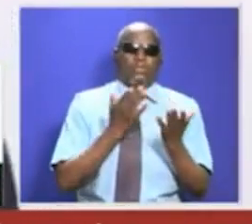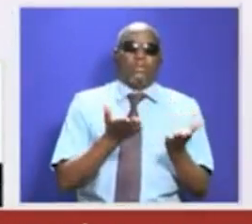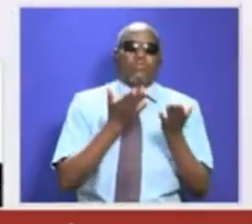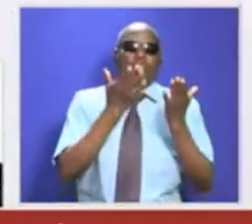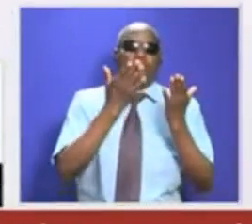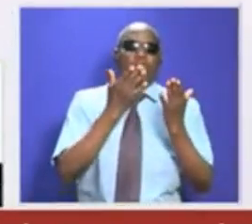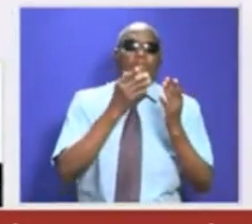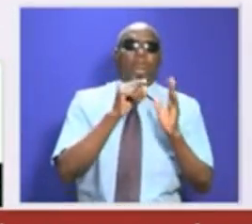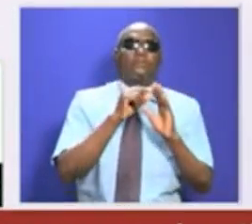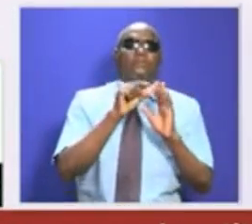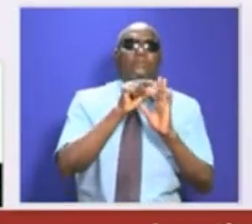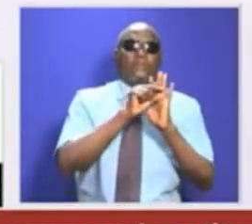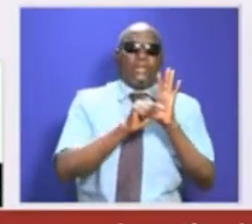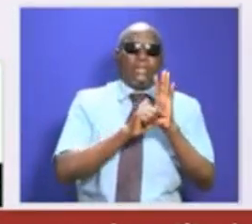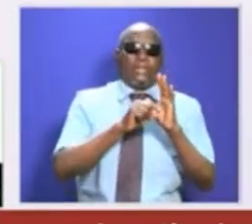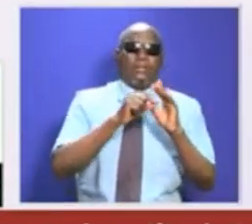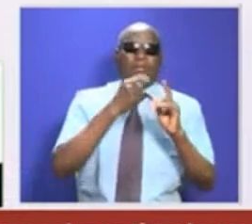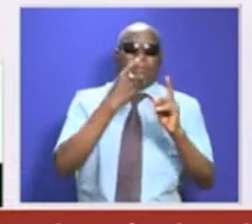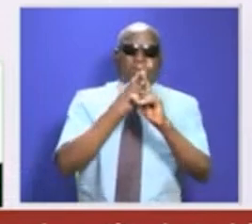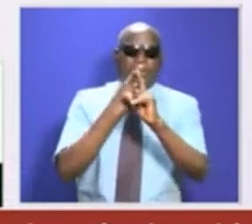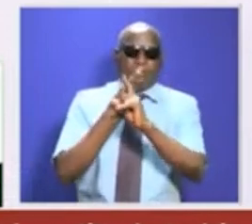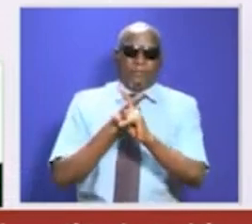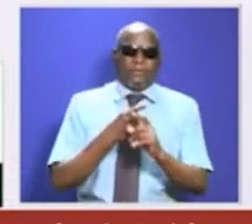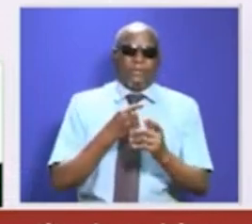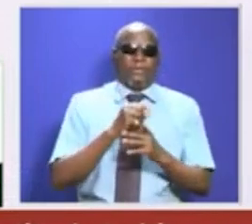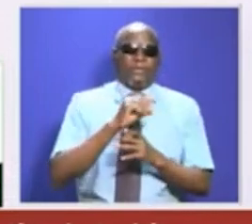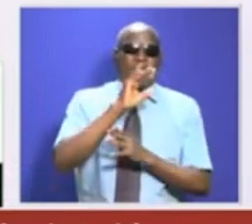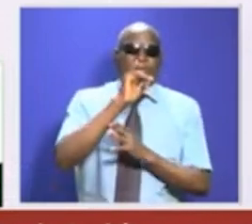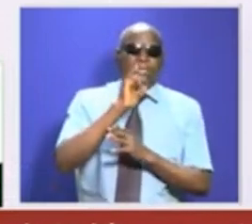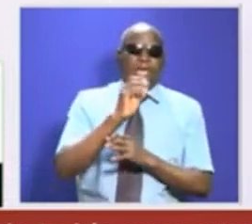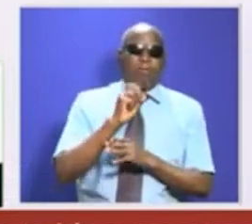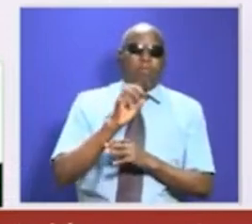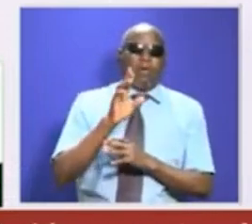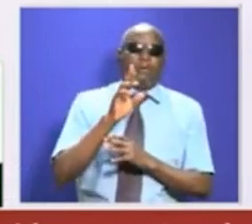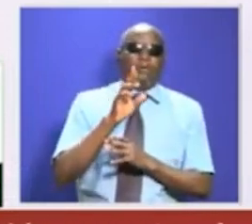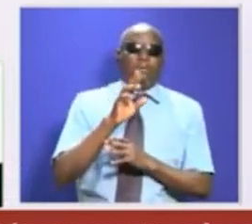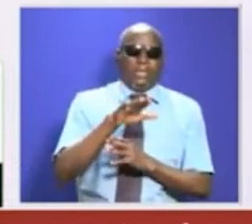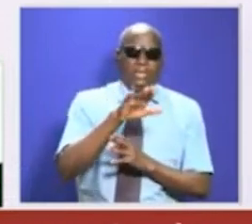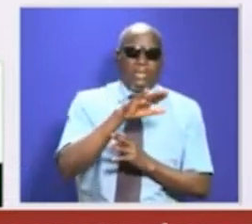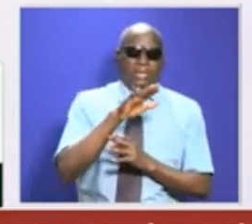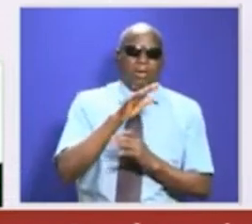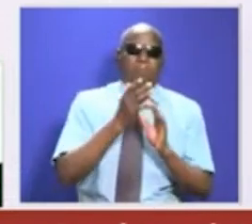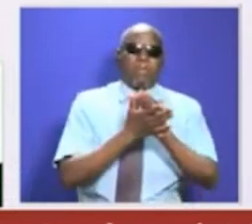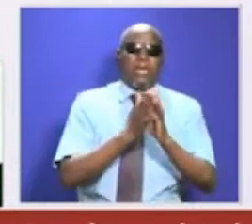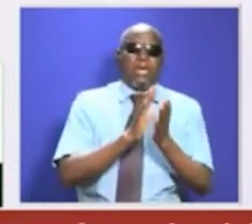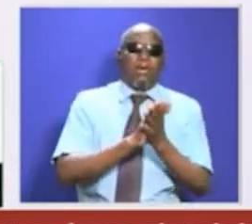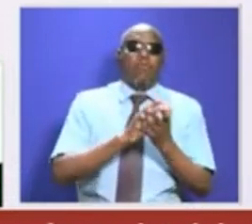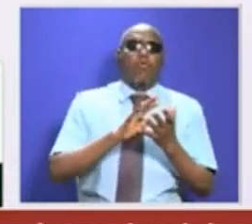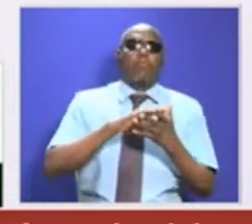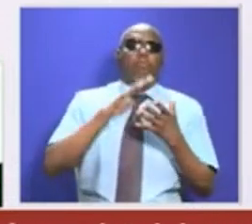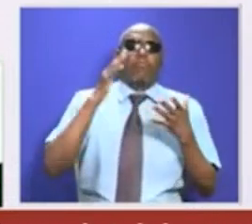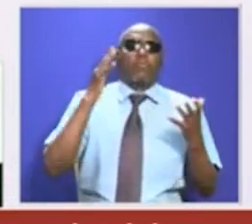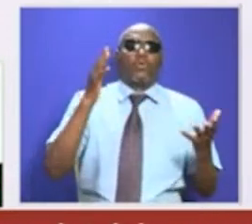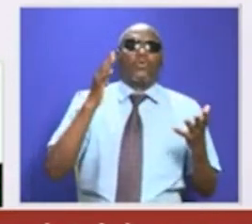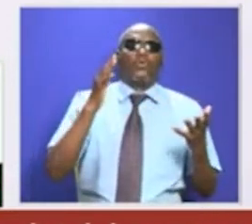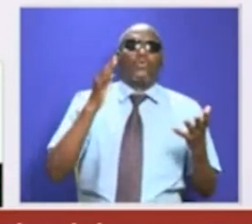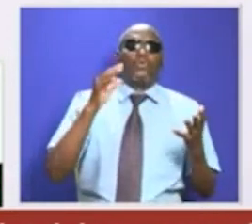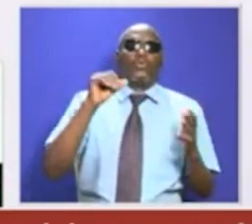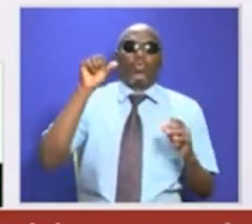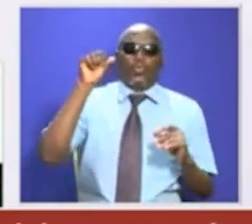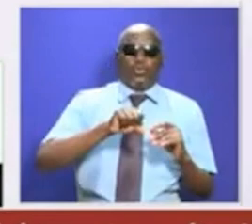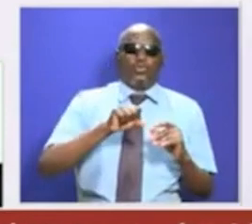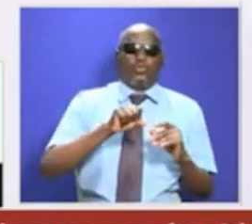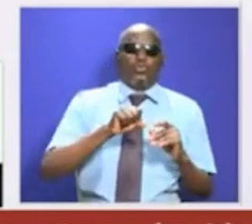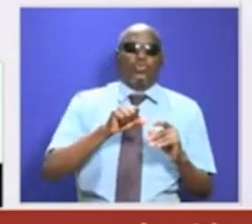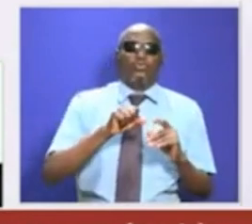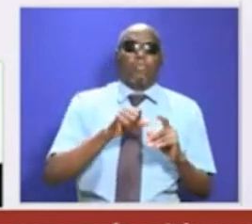The technological advancement, I mean, the cyberspace has become one of the most horrendous space for the abuse of women,